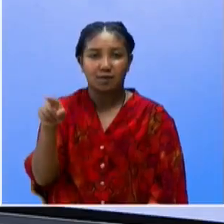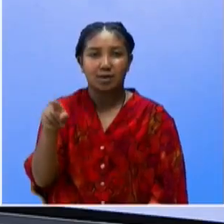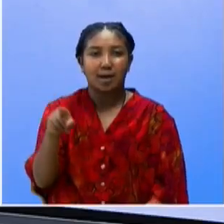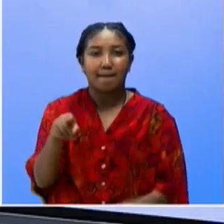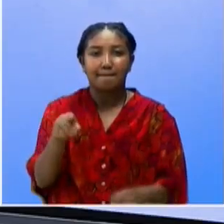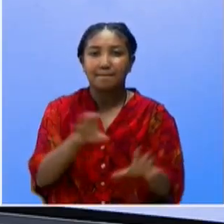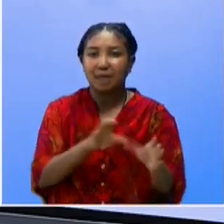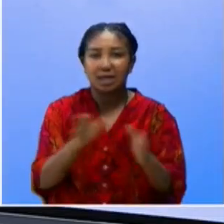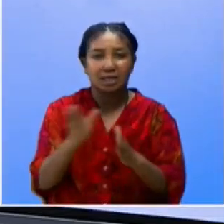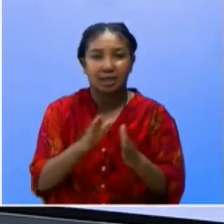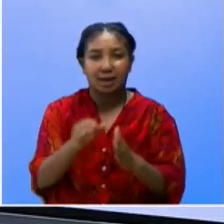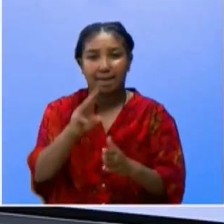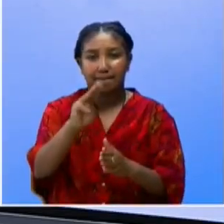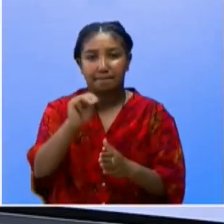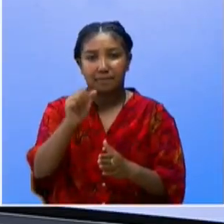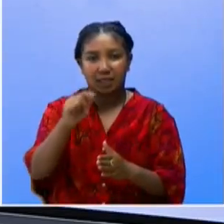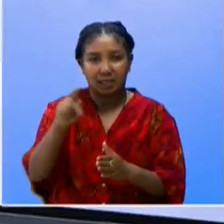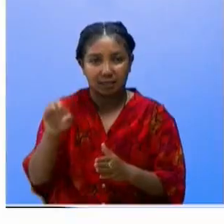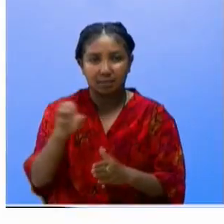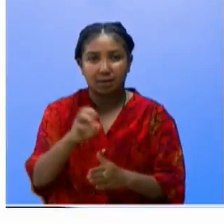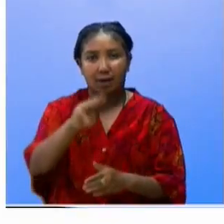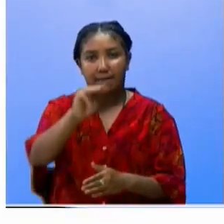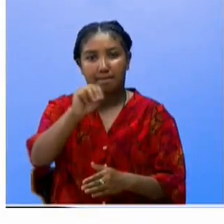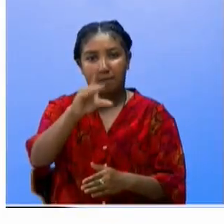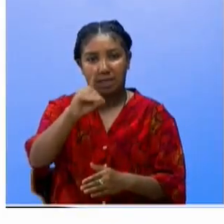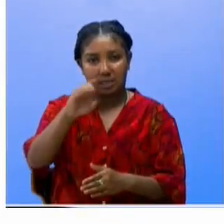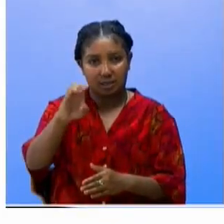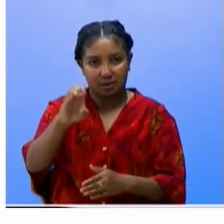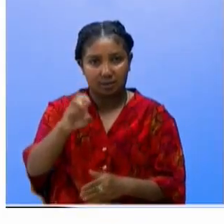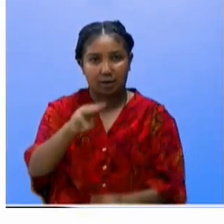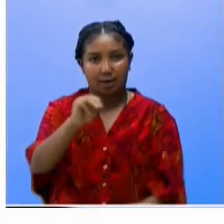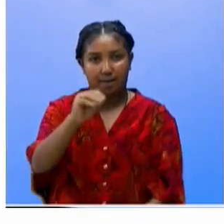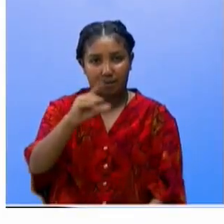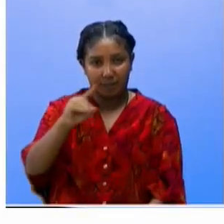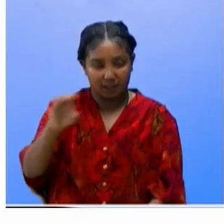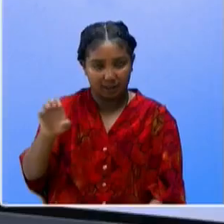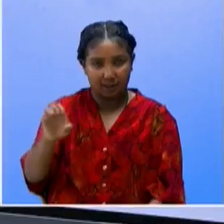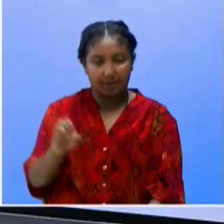make. That is made. Bravo.